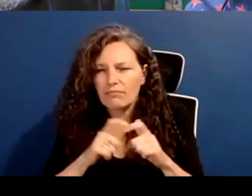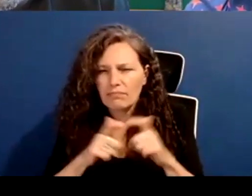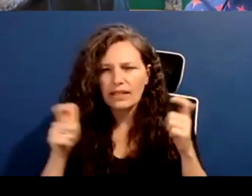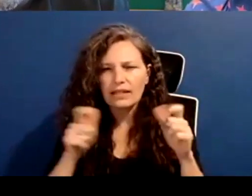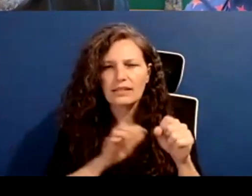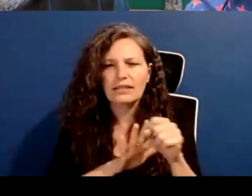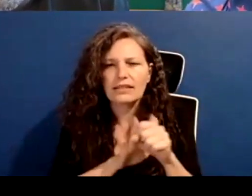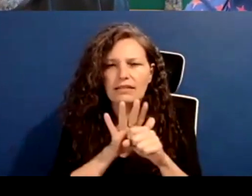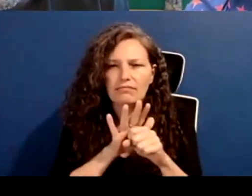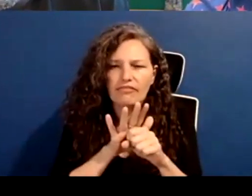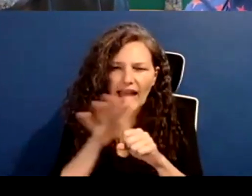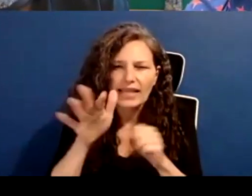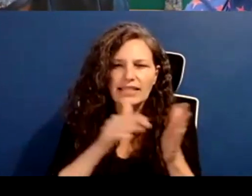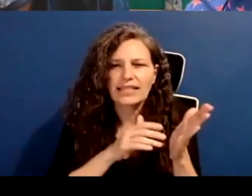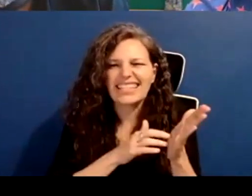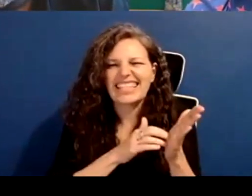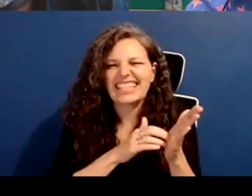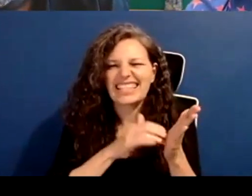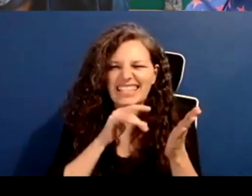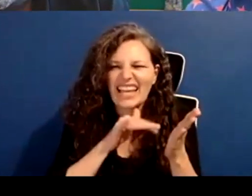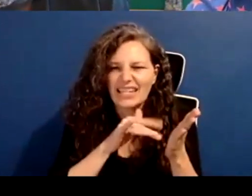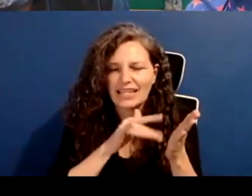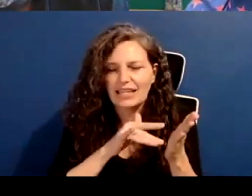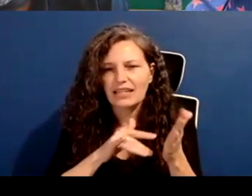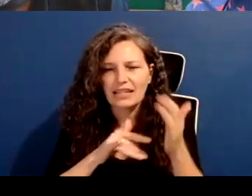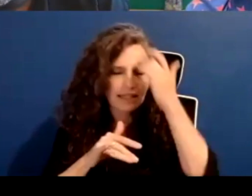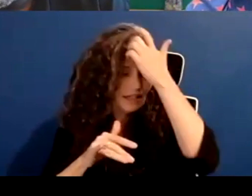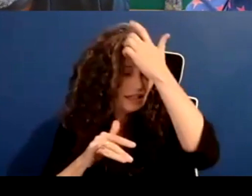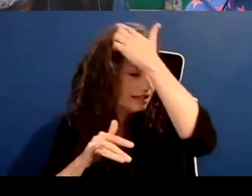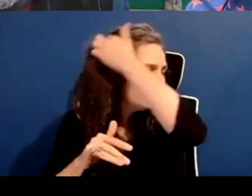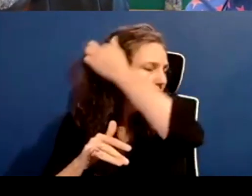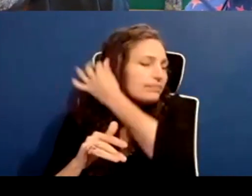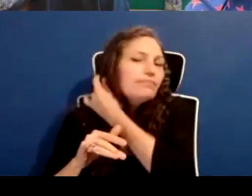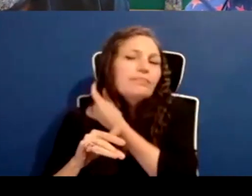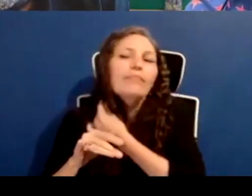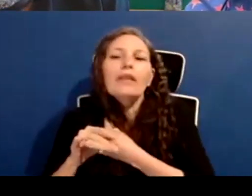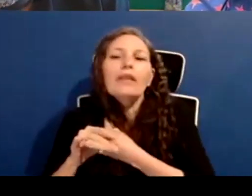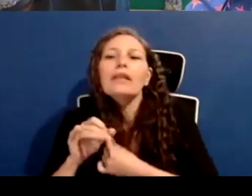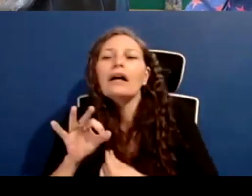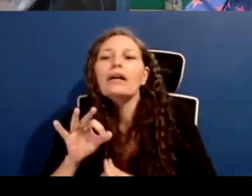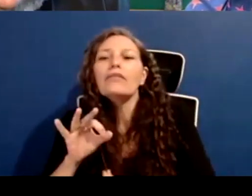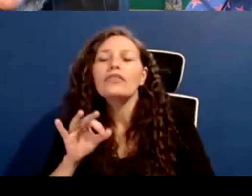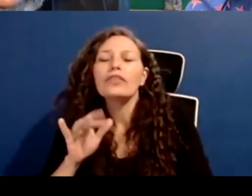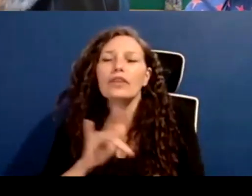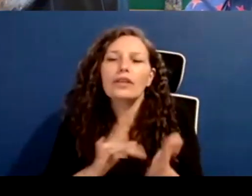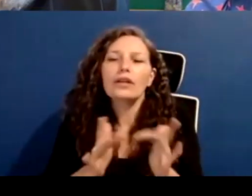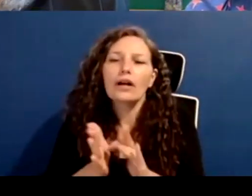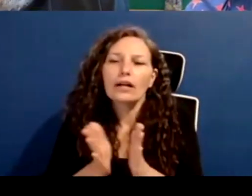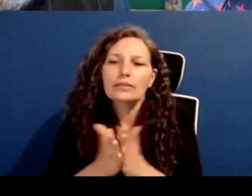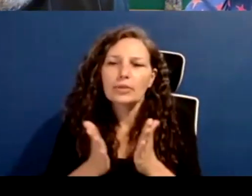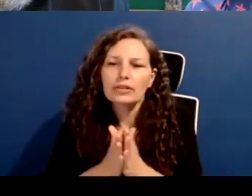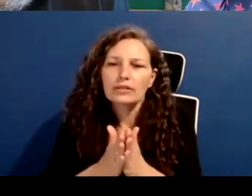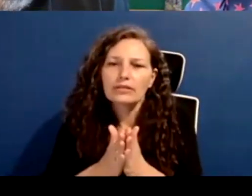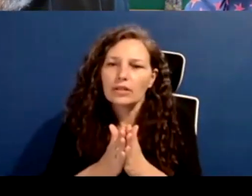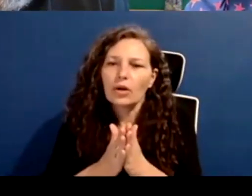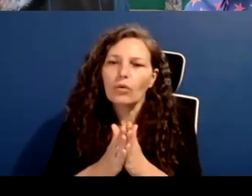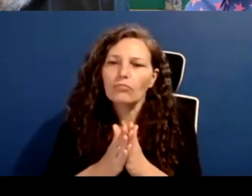done in the very early stages of Jesus's ministry, and it seems like the